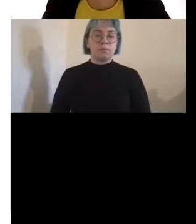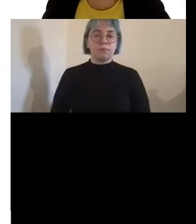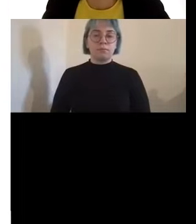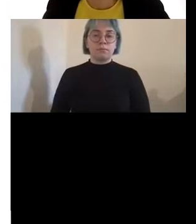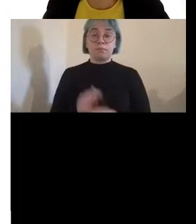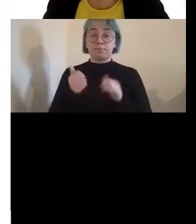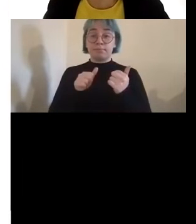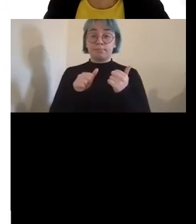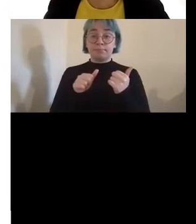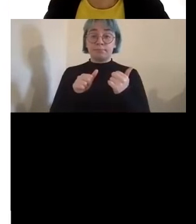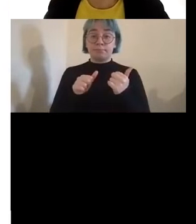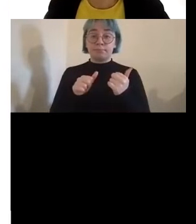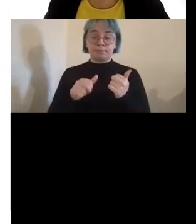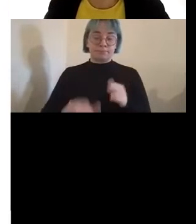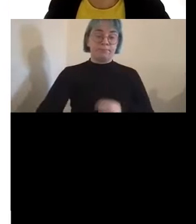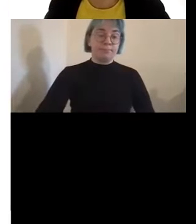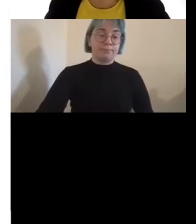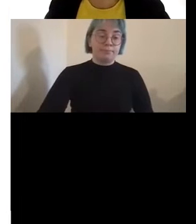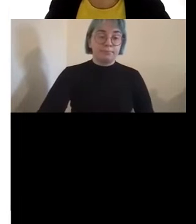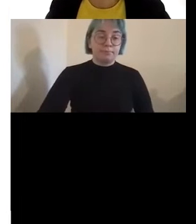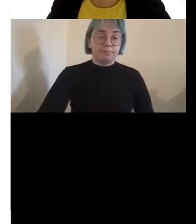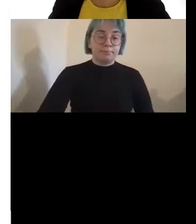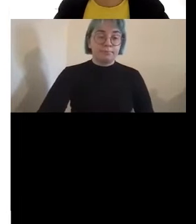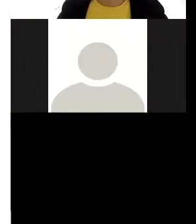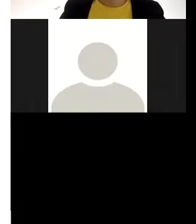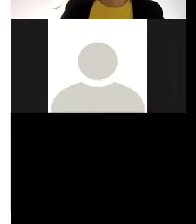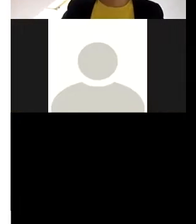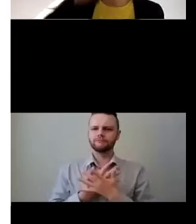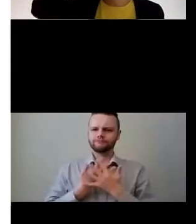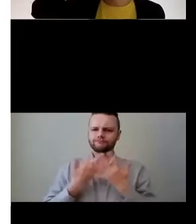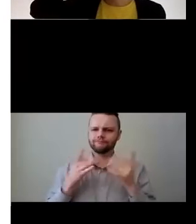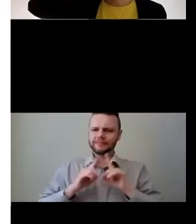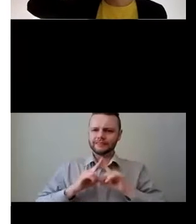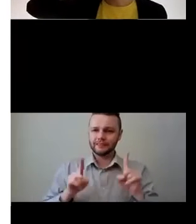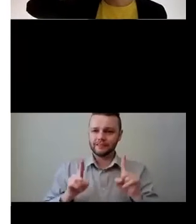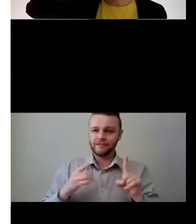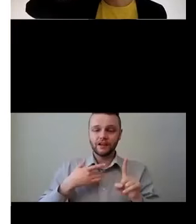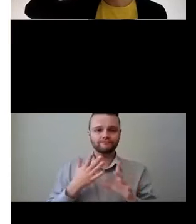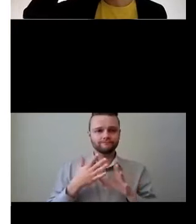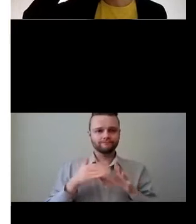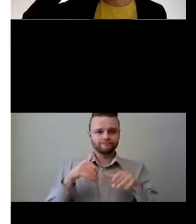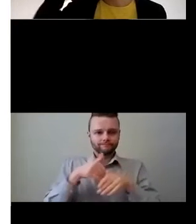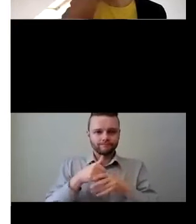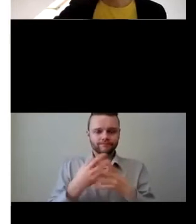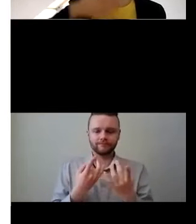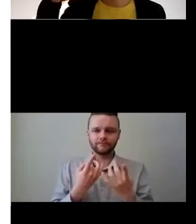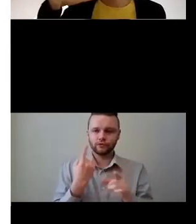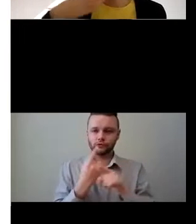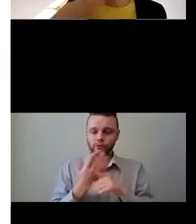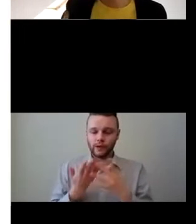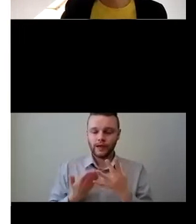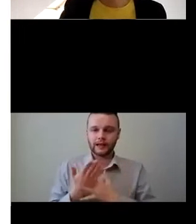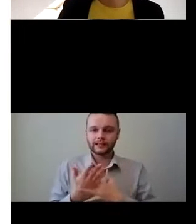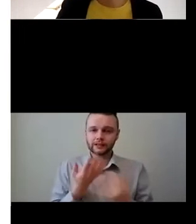So there's a number of international instruments that speak about, especially about access to justice and access